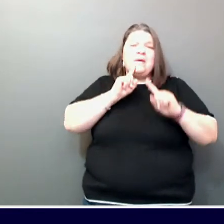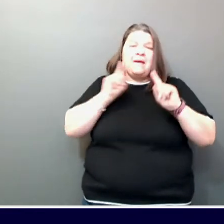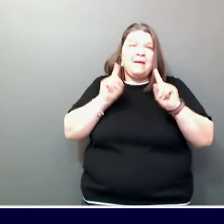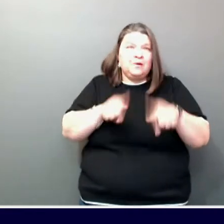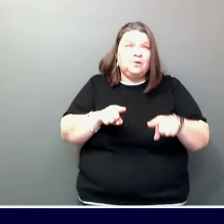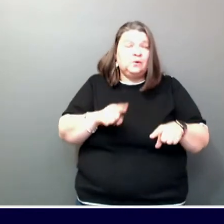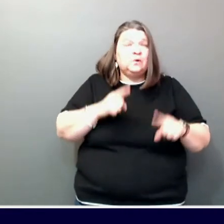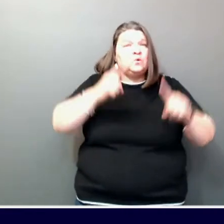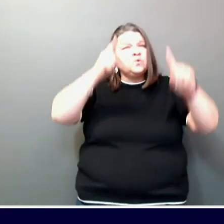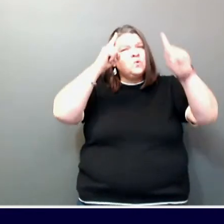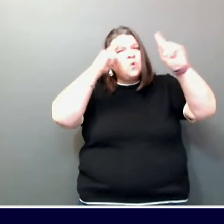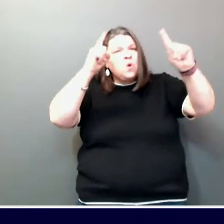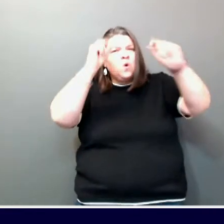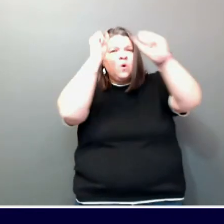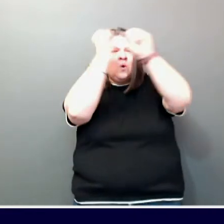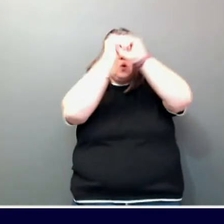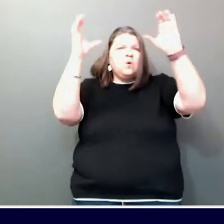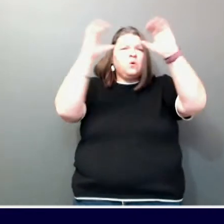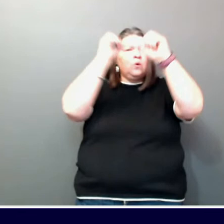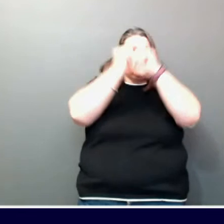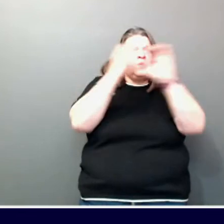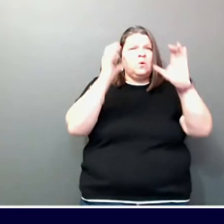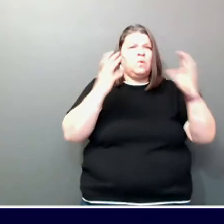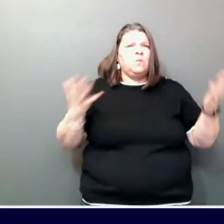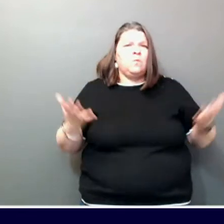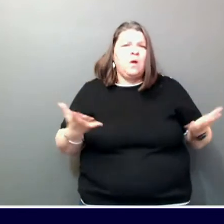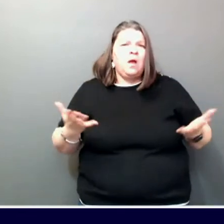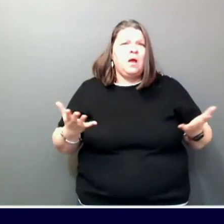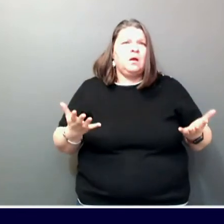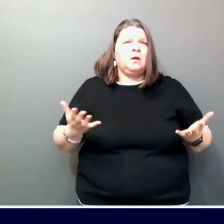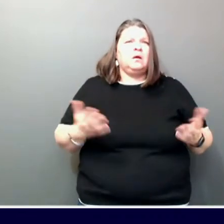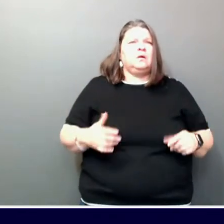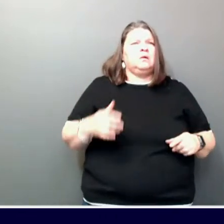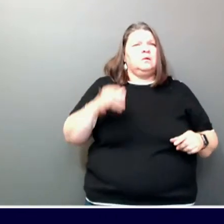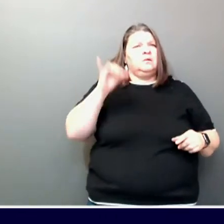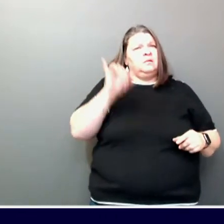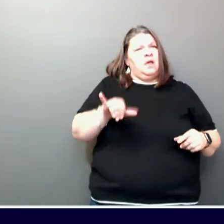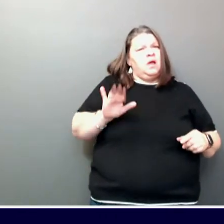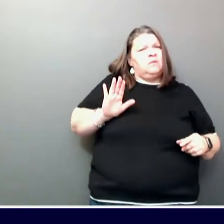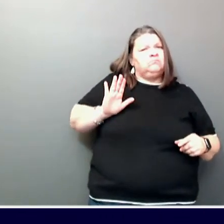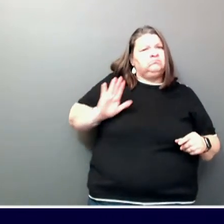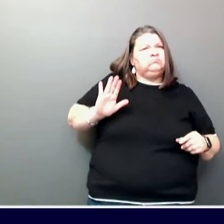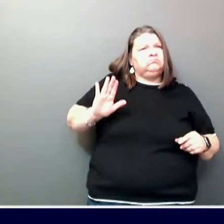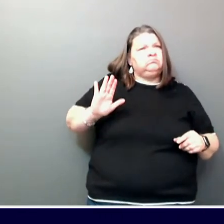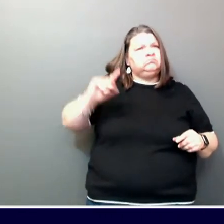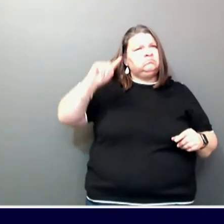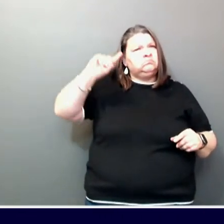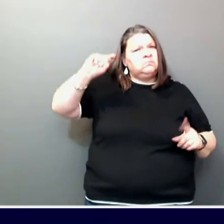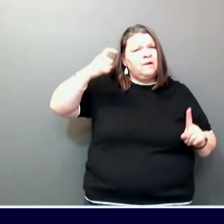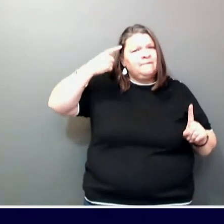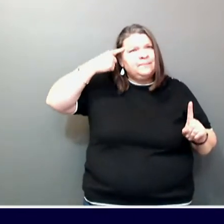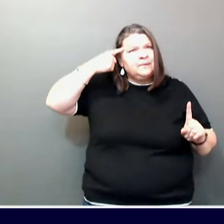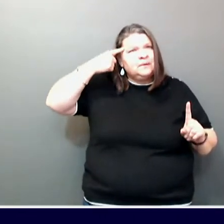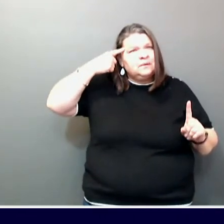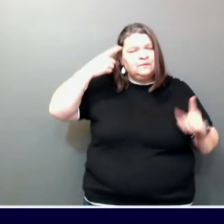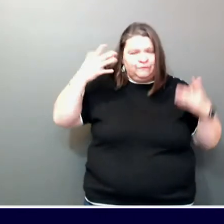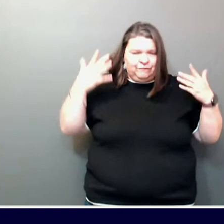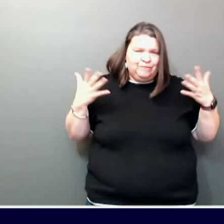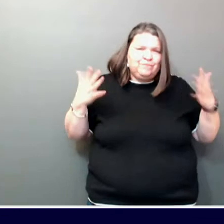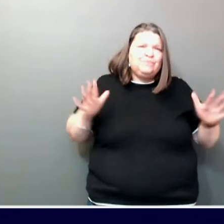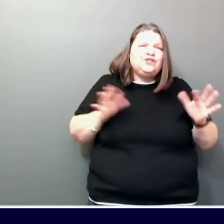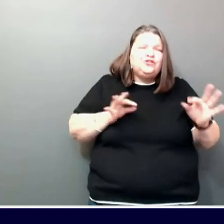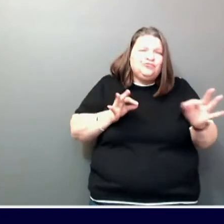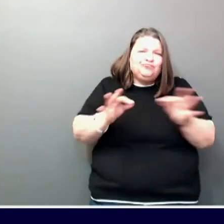are we trying to accomplish with our response? The governor laid that out. We're trying to reduce the strain on hospitalizations and keep